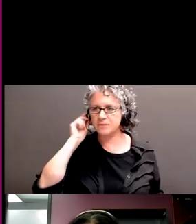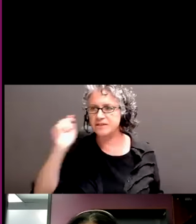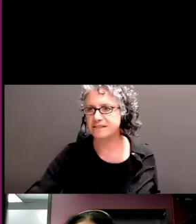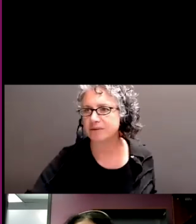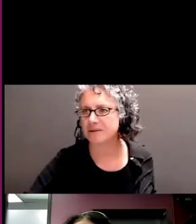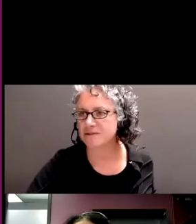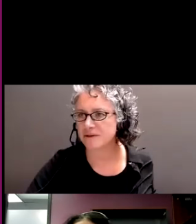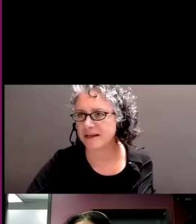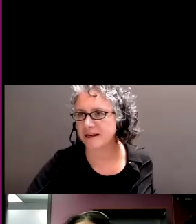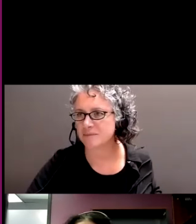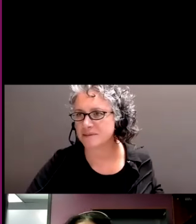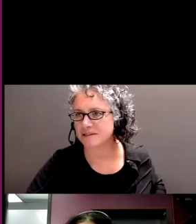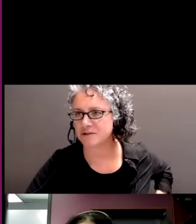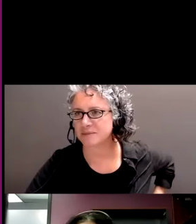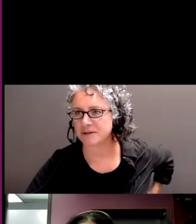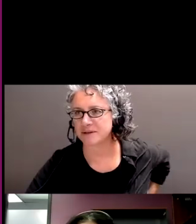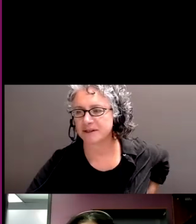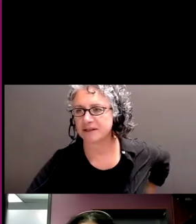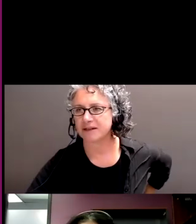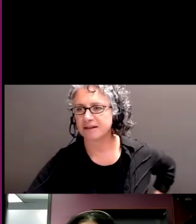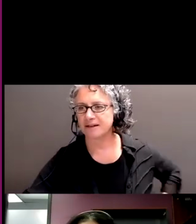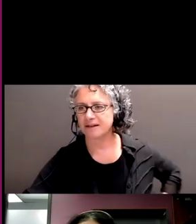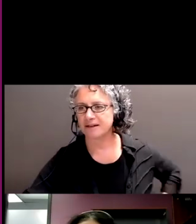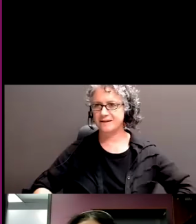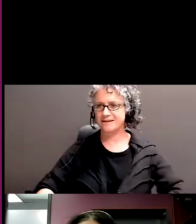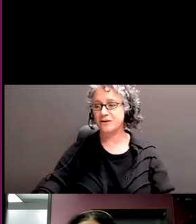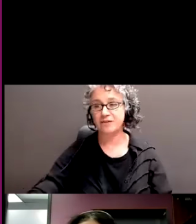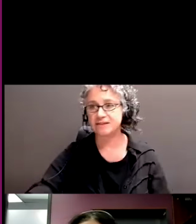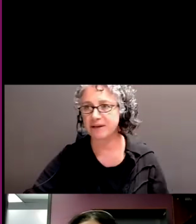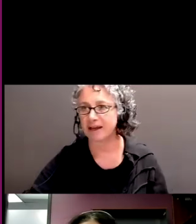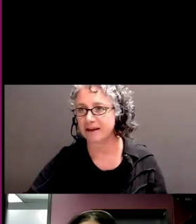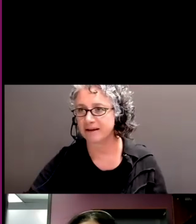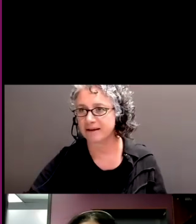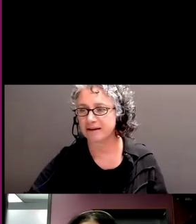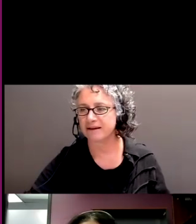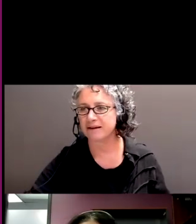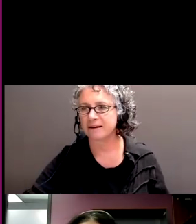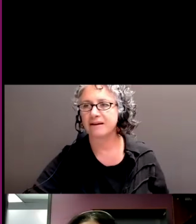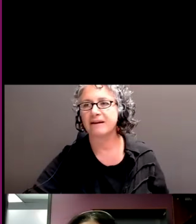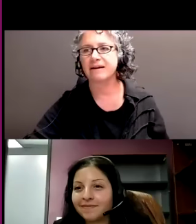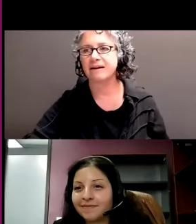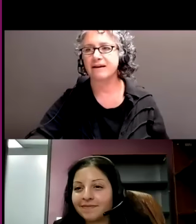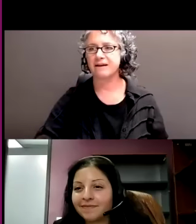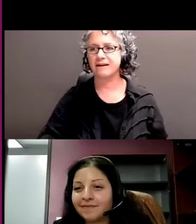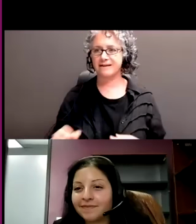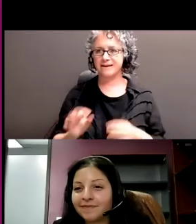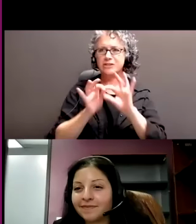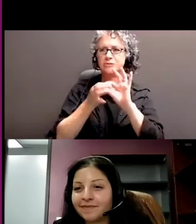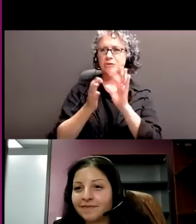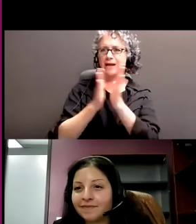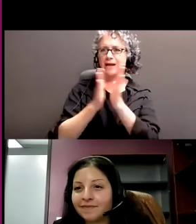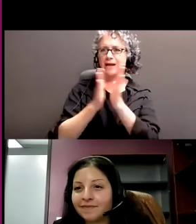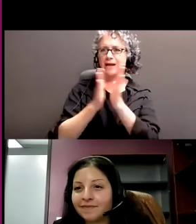And can we see you, Latoya? That helps the interpreter. Oh, sorry. No, that's okay. So Latoya, the question again is,